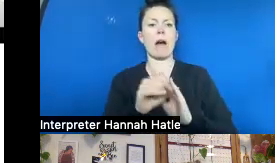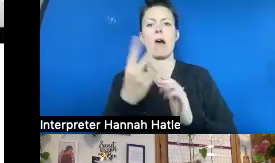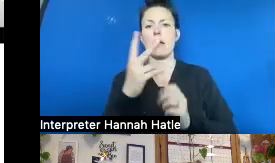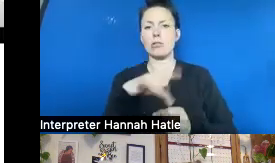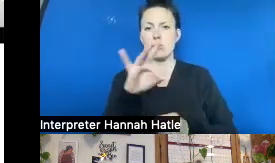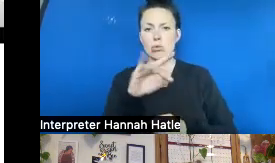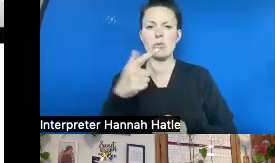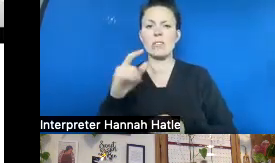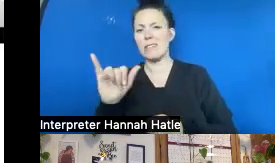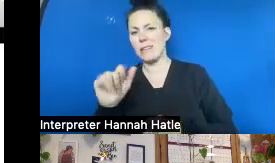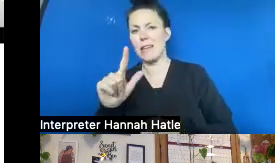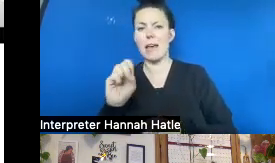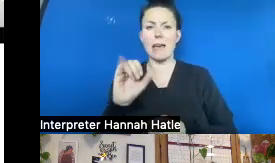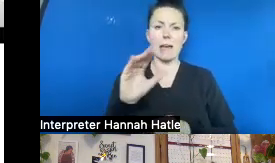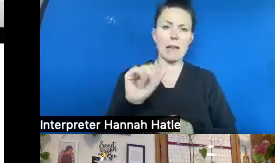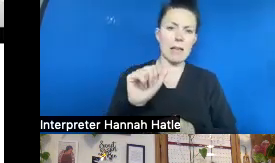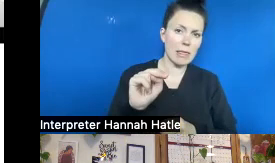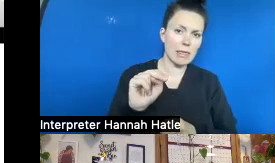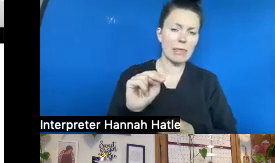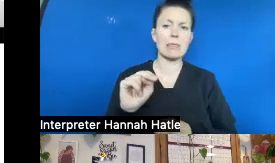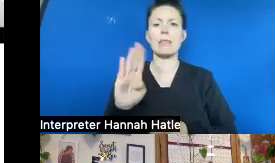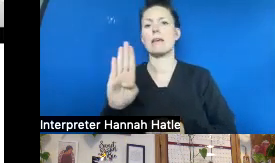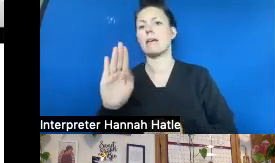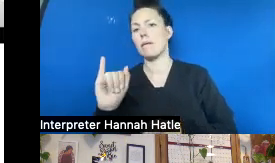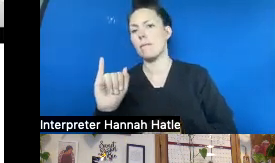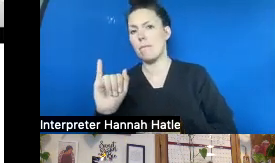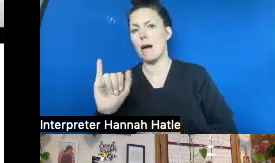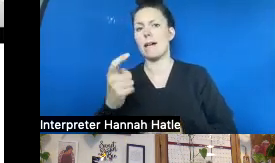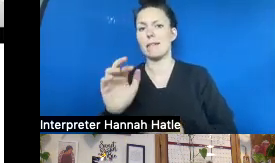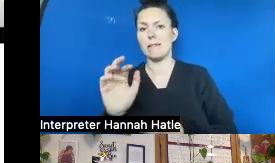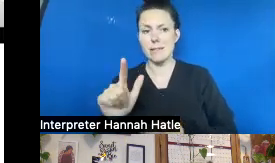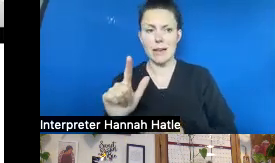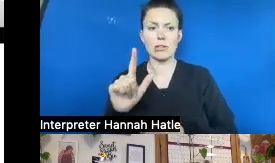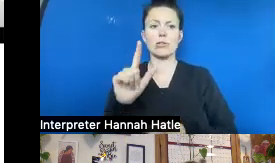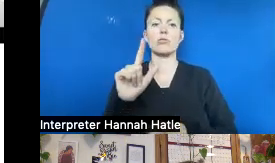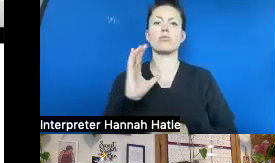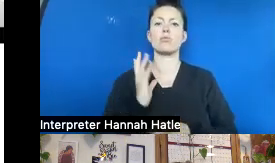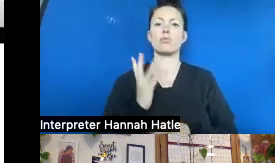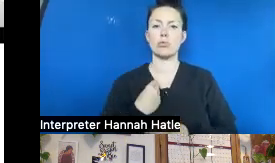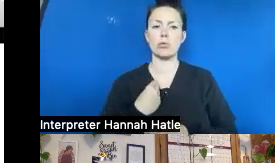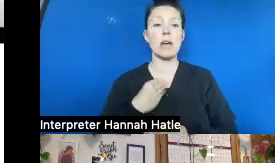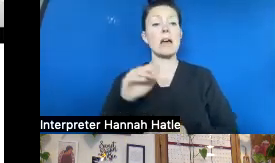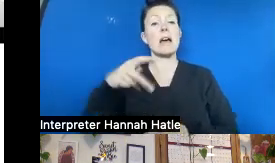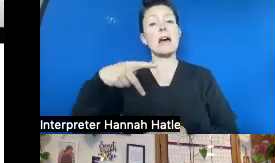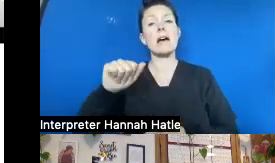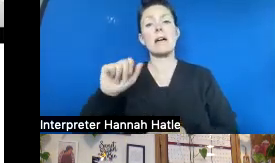two-spirit, gay, lesbian, bisexual, and trans, queer. But can you talk a little bit about